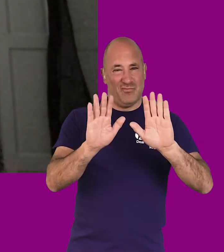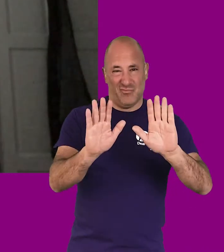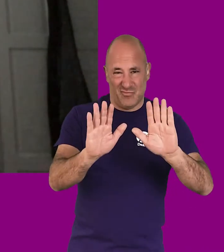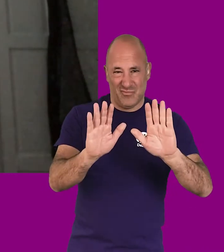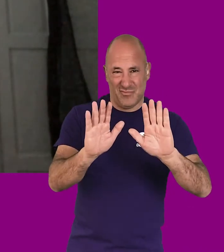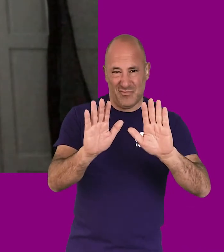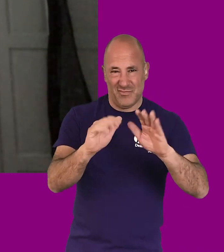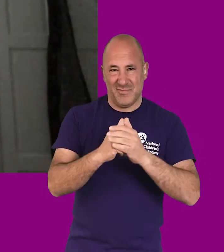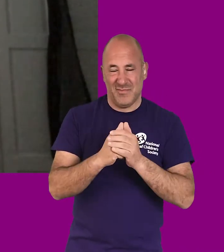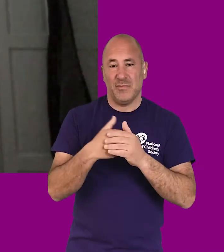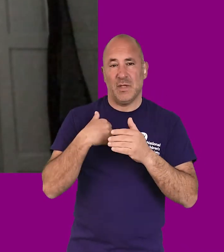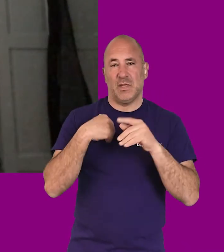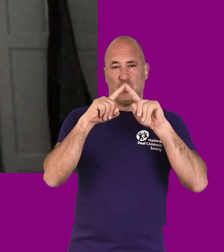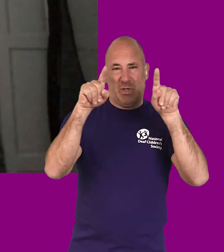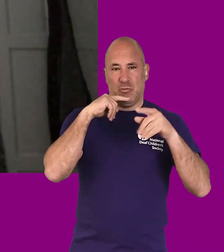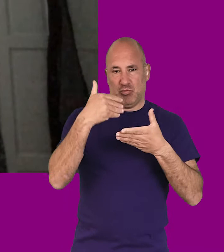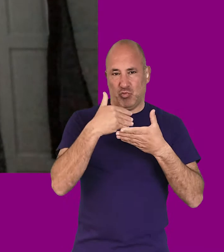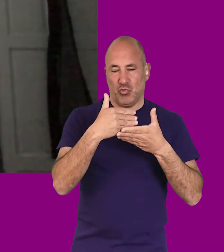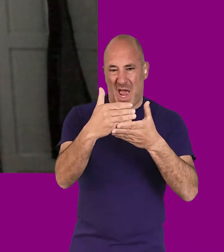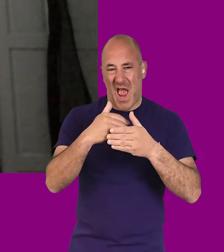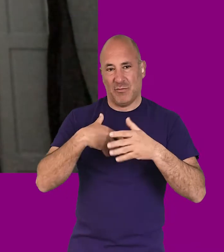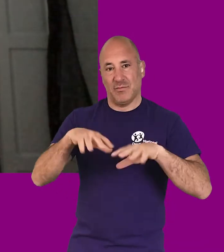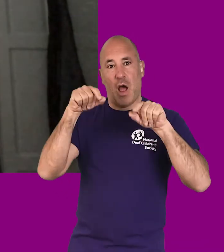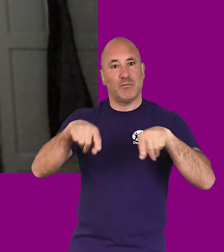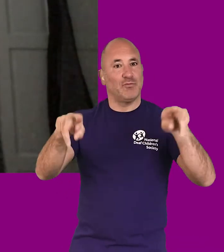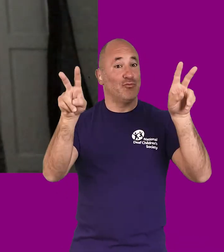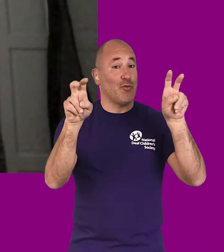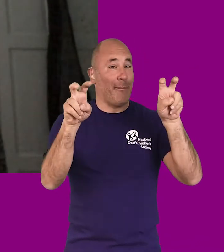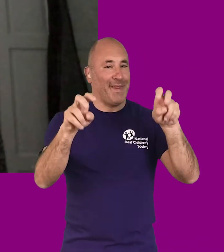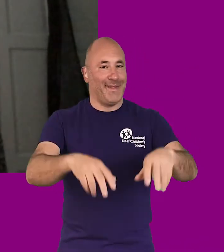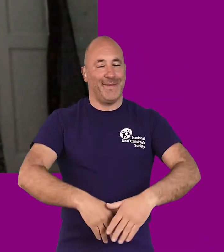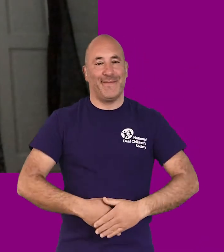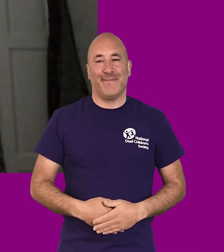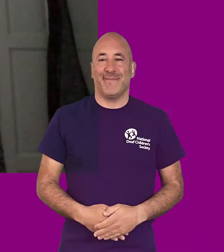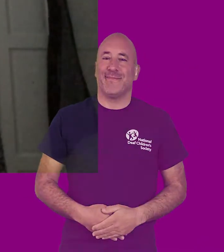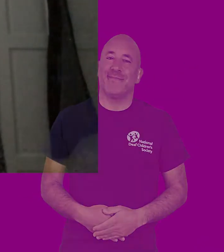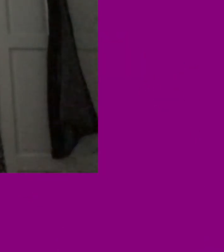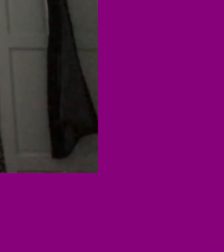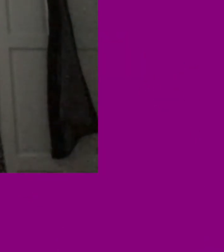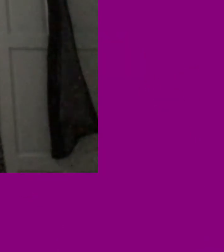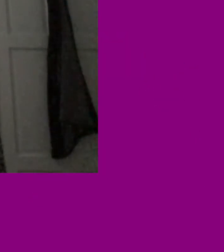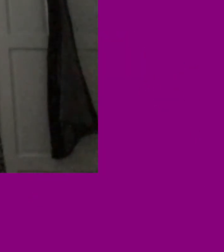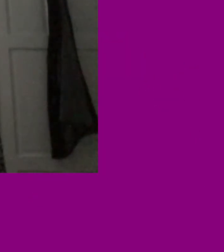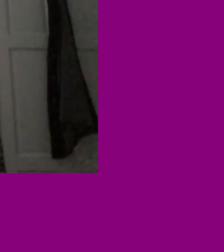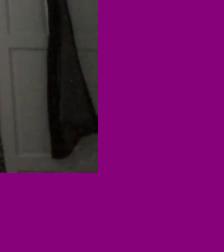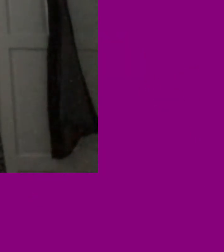just bear with me while I share my screen to introduce this topic.